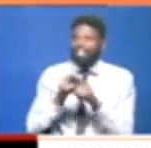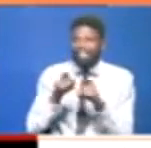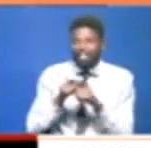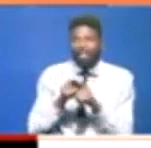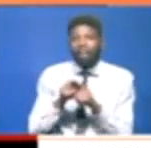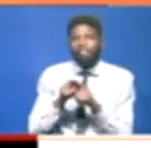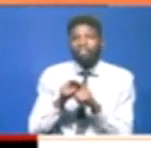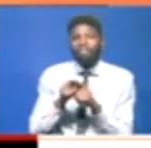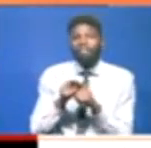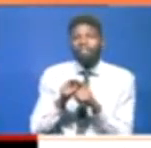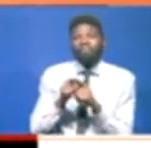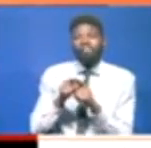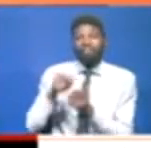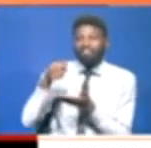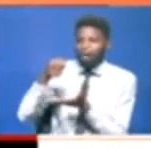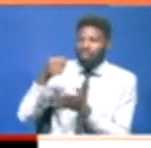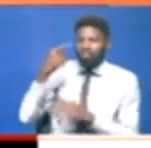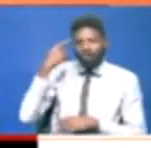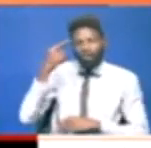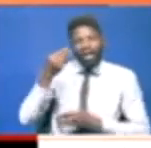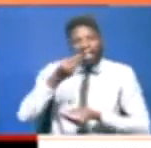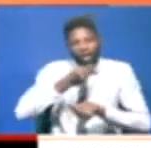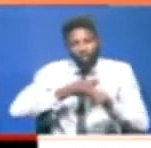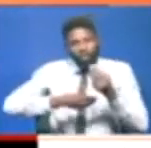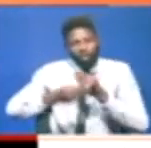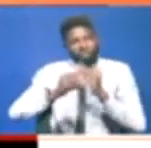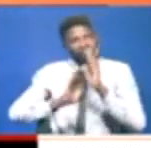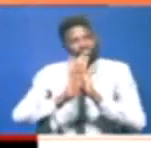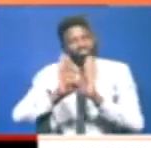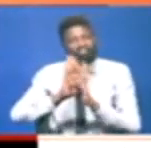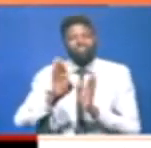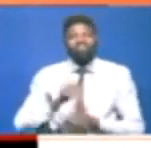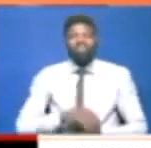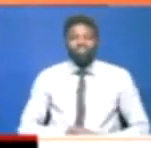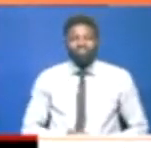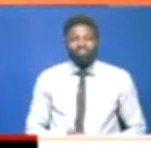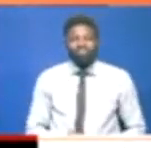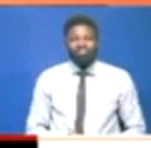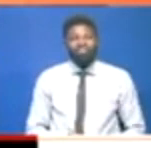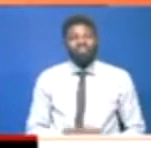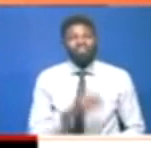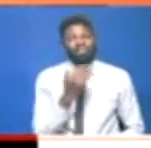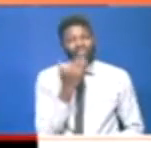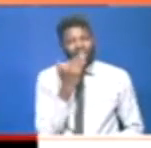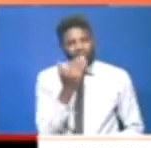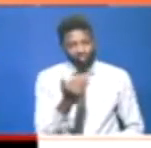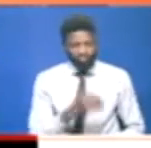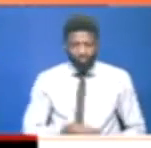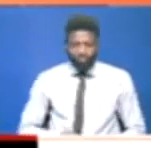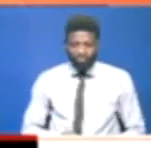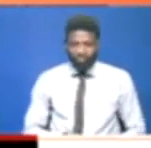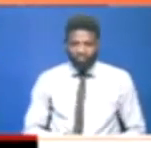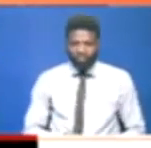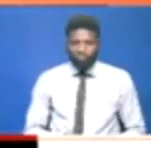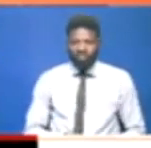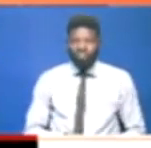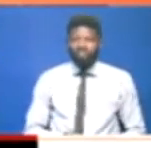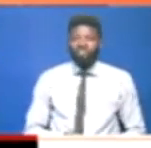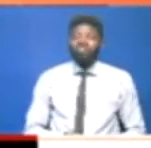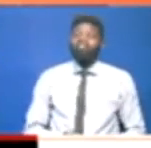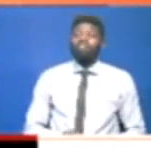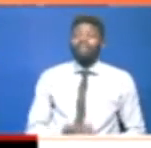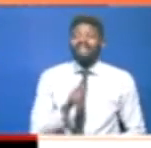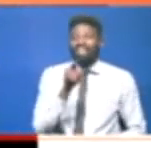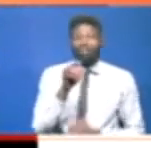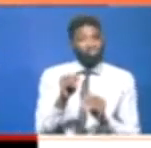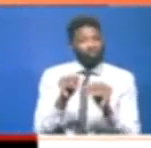development? Thank you. In terms of the aspect of meeting that, what has happened is if you look at the,